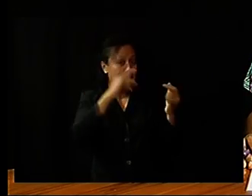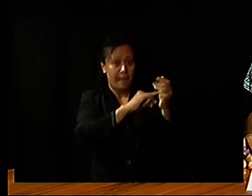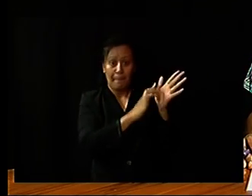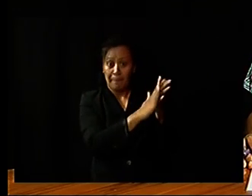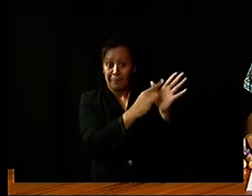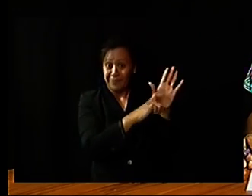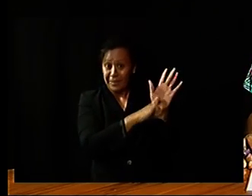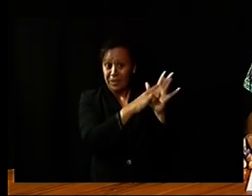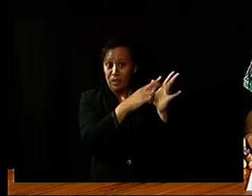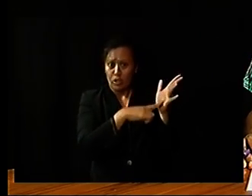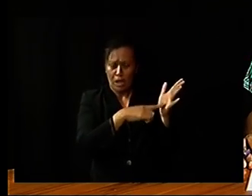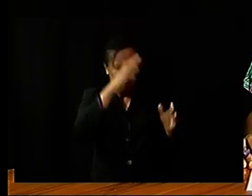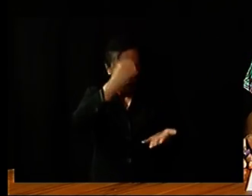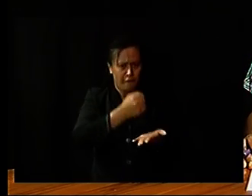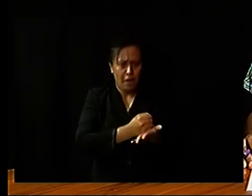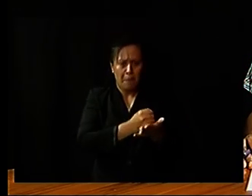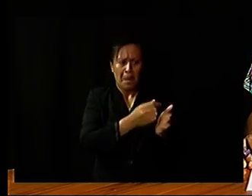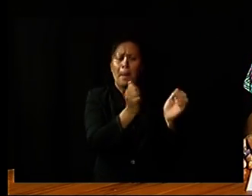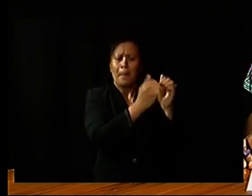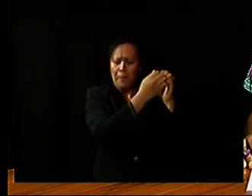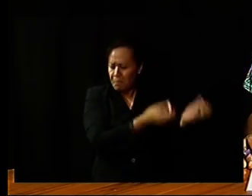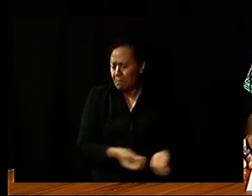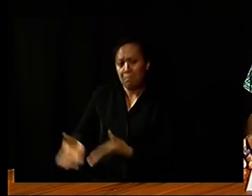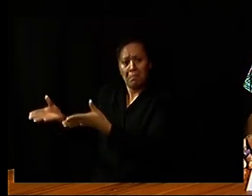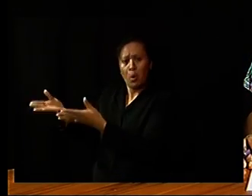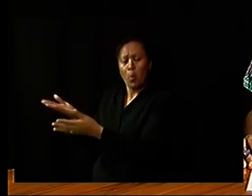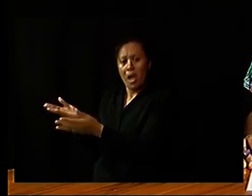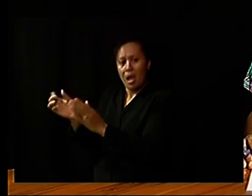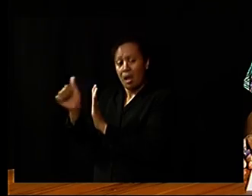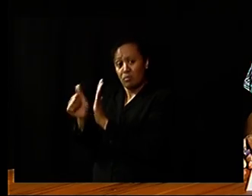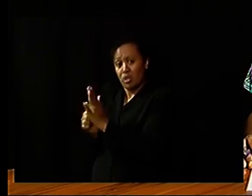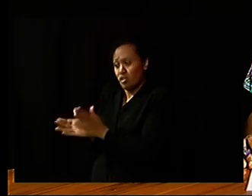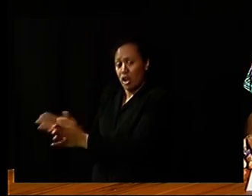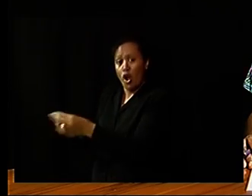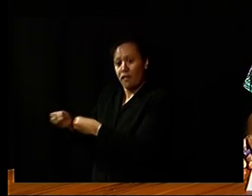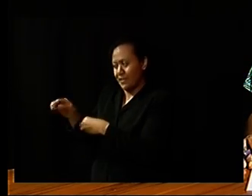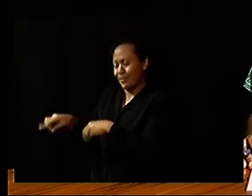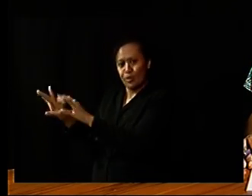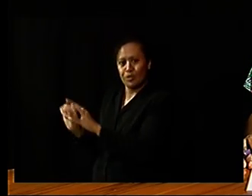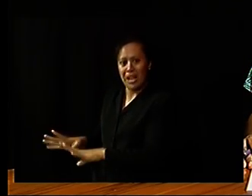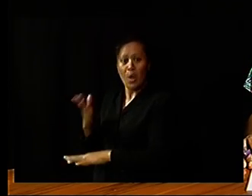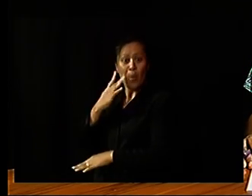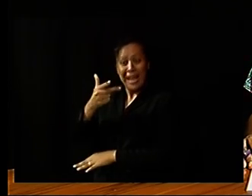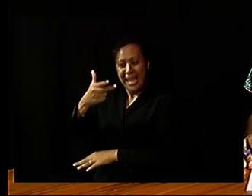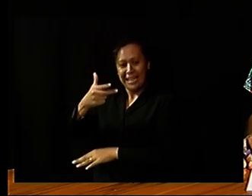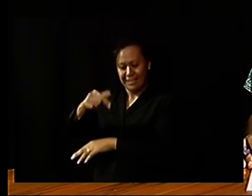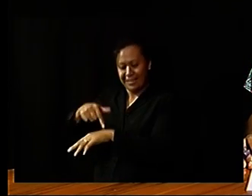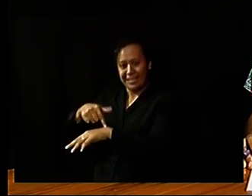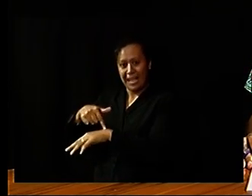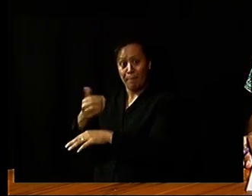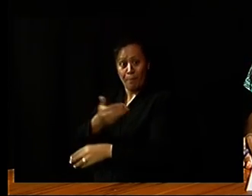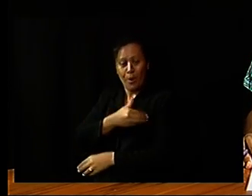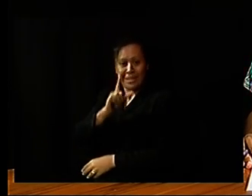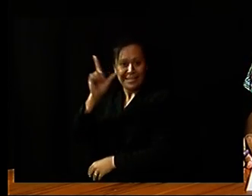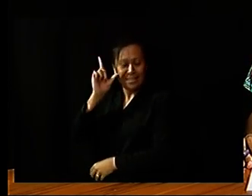Sharon Smith-Jones, confirmed that the documents were delivered to and signed for at the Australian Attorney General's office at 8 a.m.